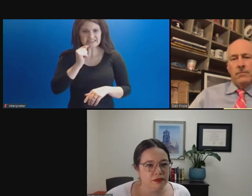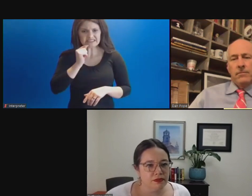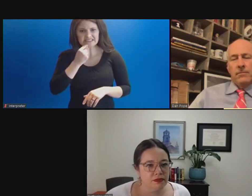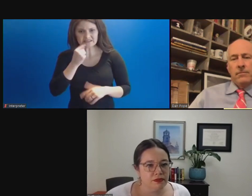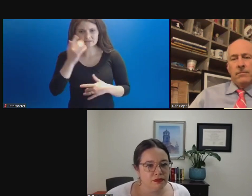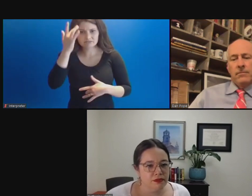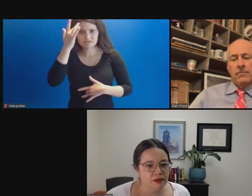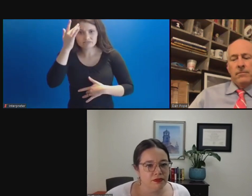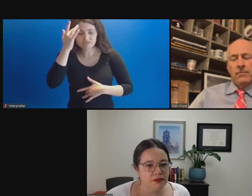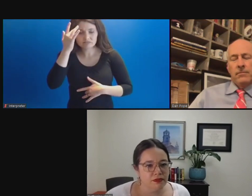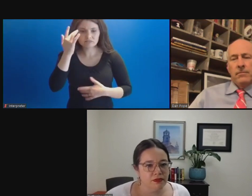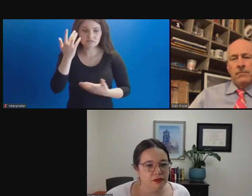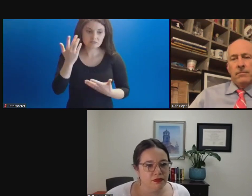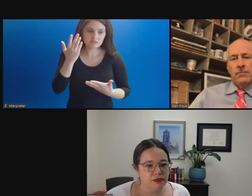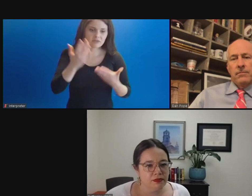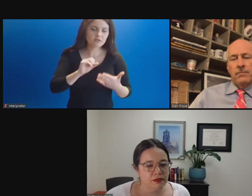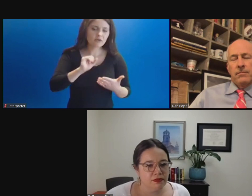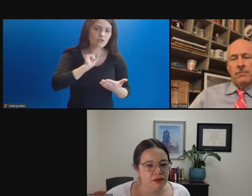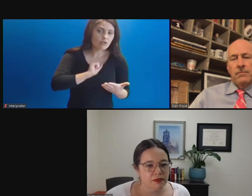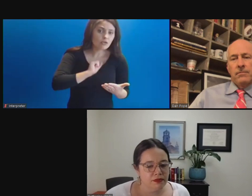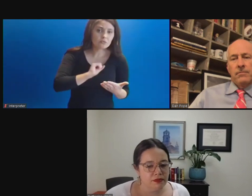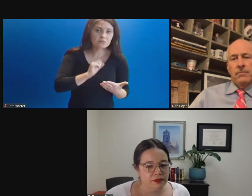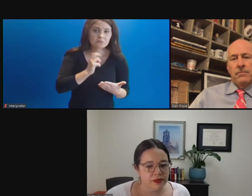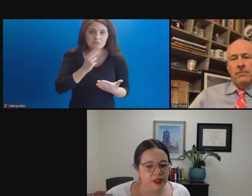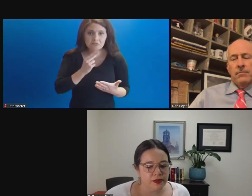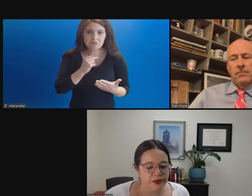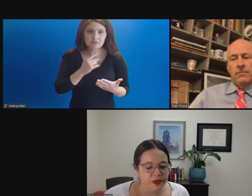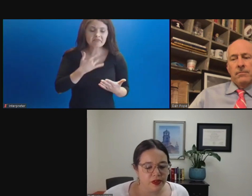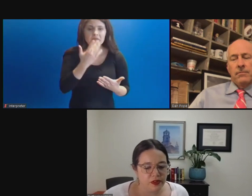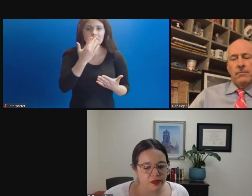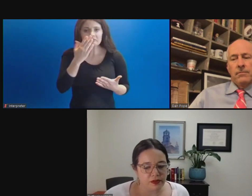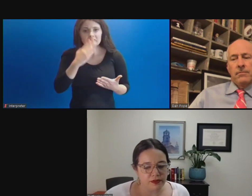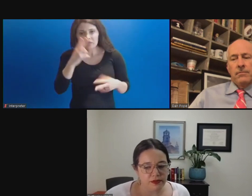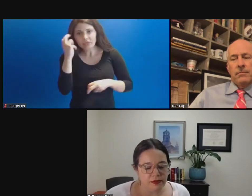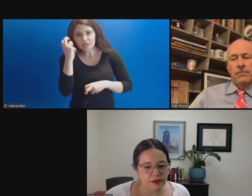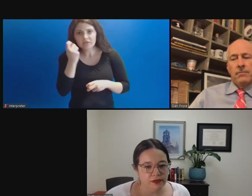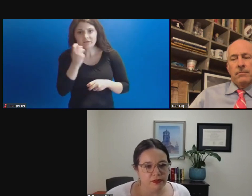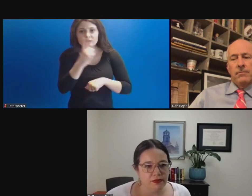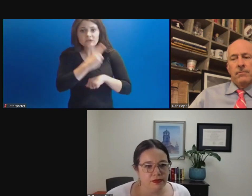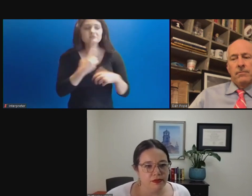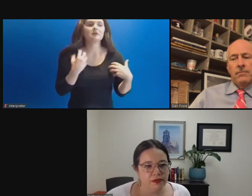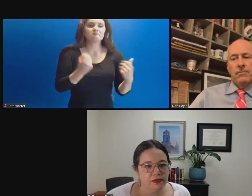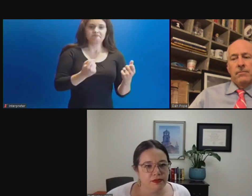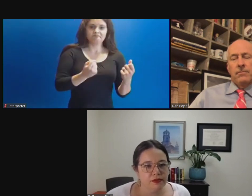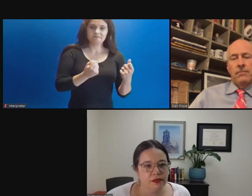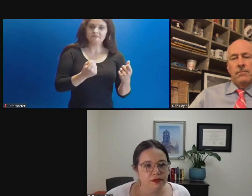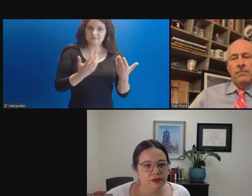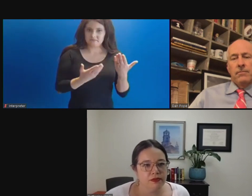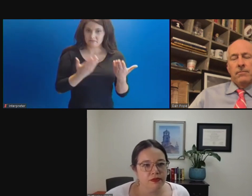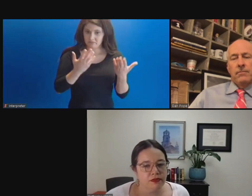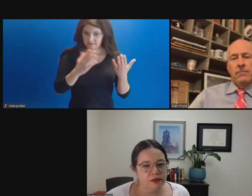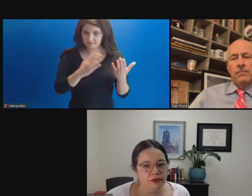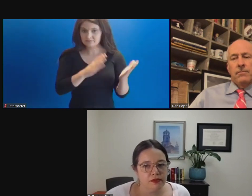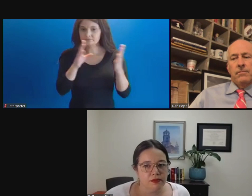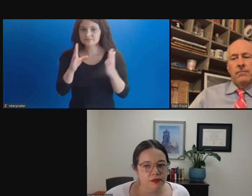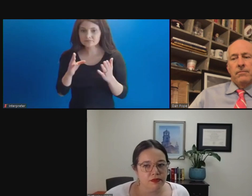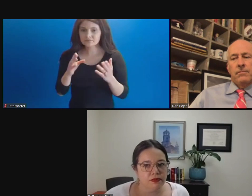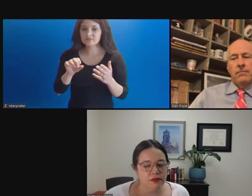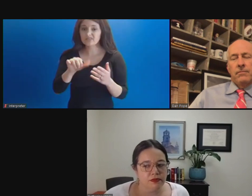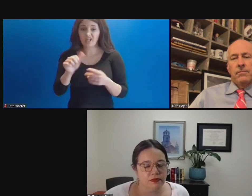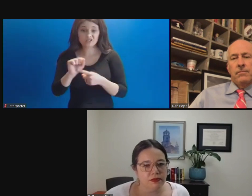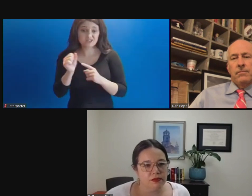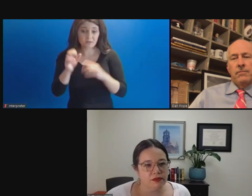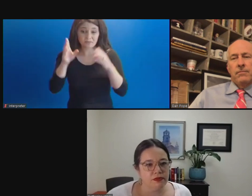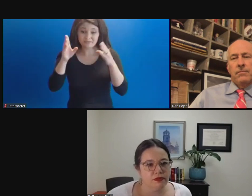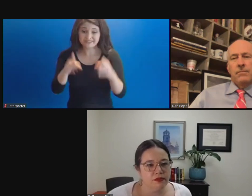they just had a little cough and felt bad for a few days, and then they got better. The other scenario is